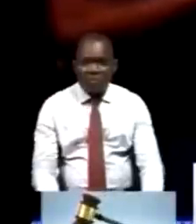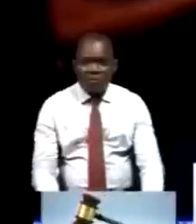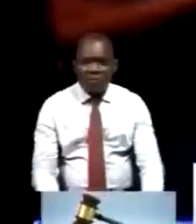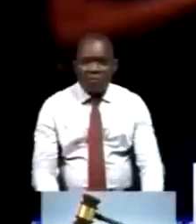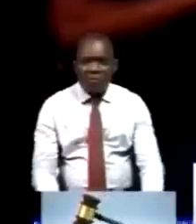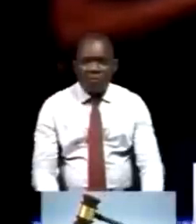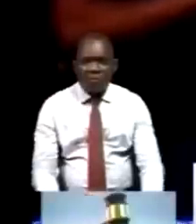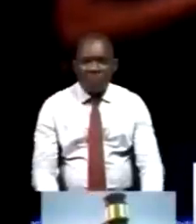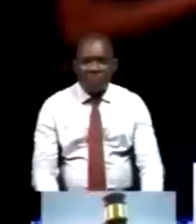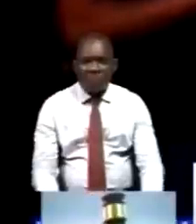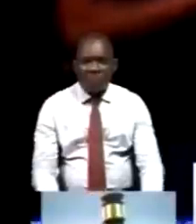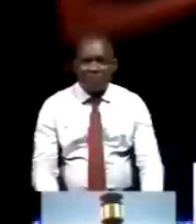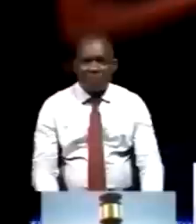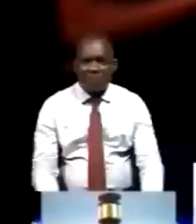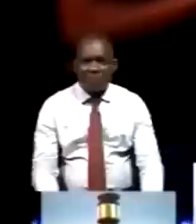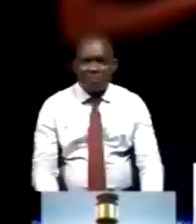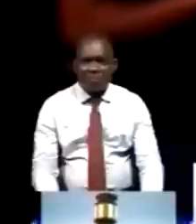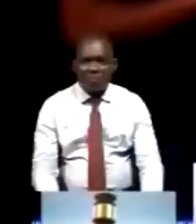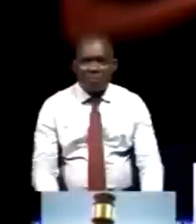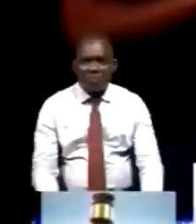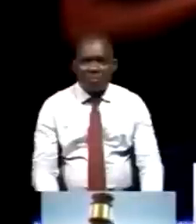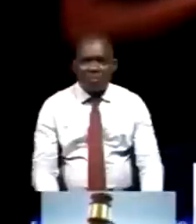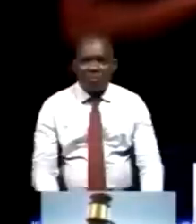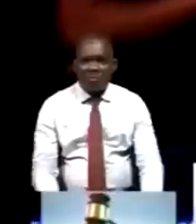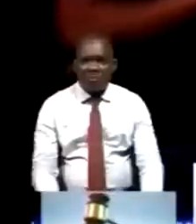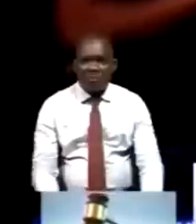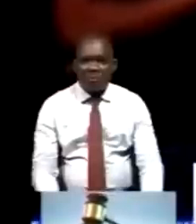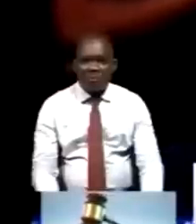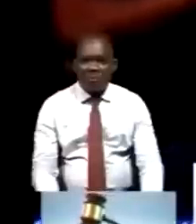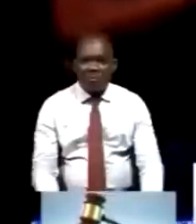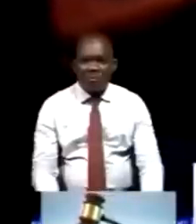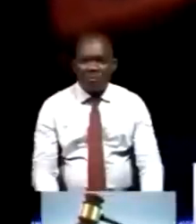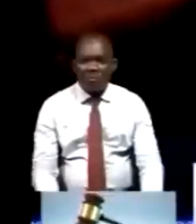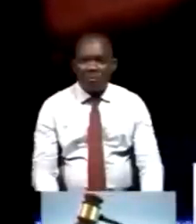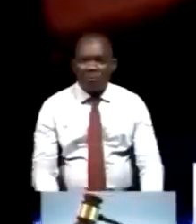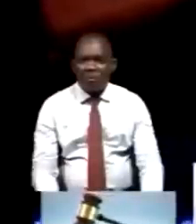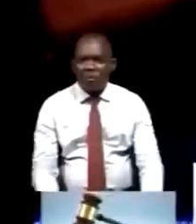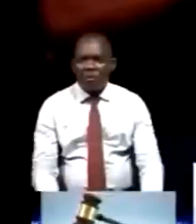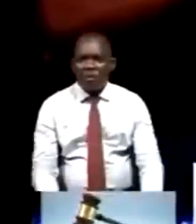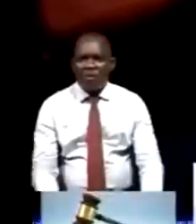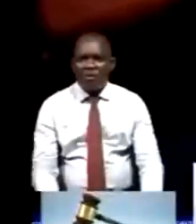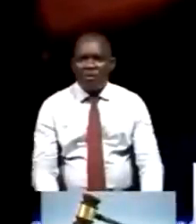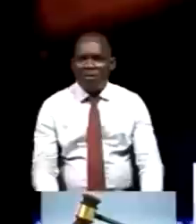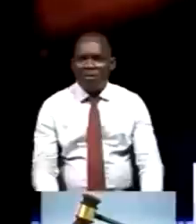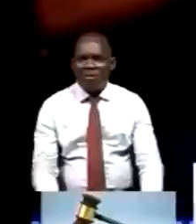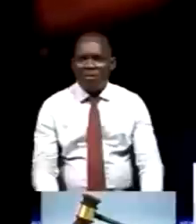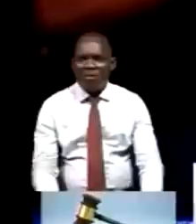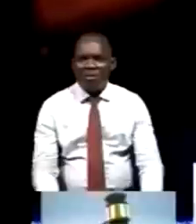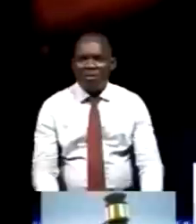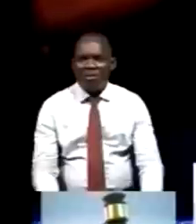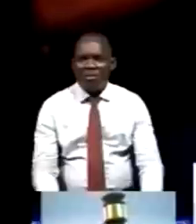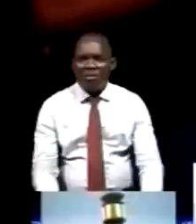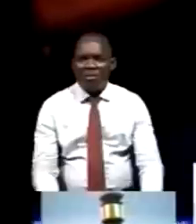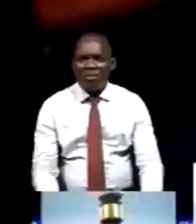Savannah's came looking for them. For them. Mm-hmm. Let me see. But specifically, he was looking for Rujo.